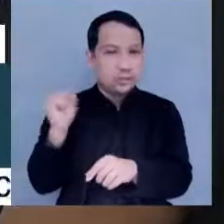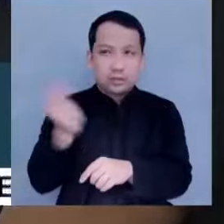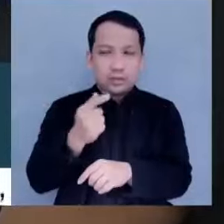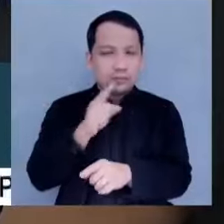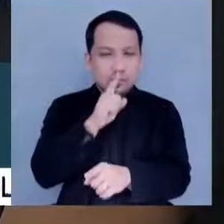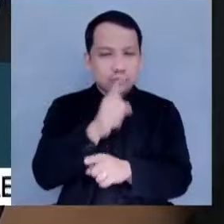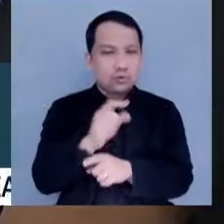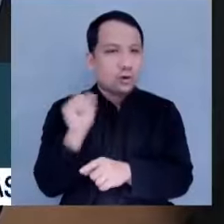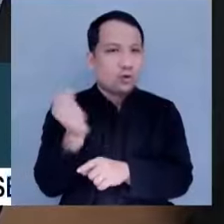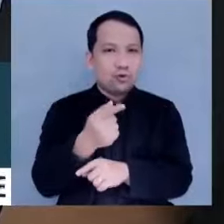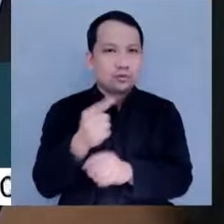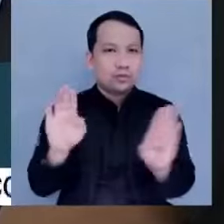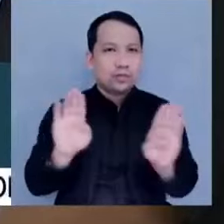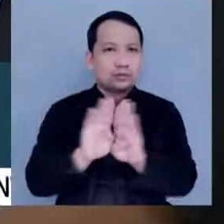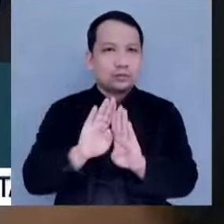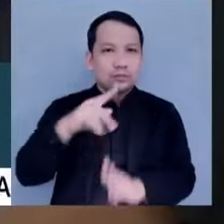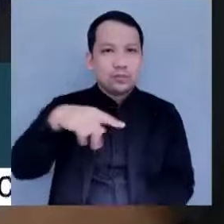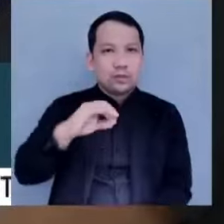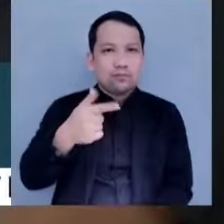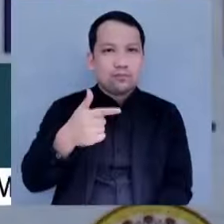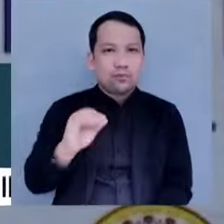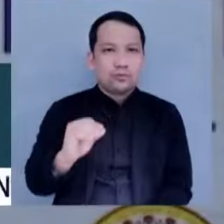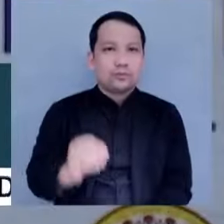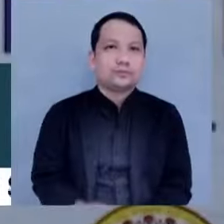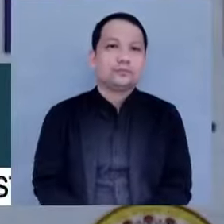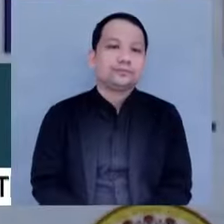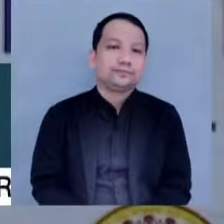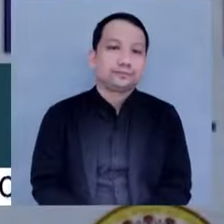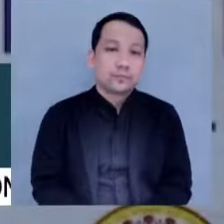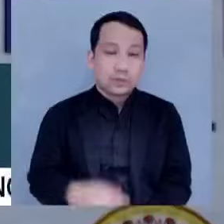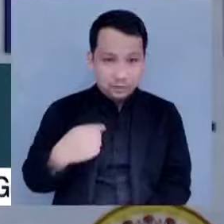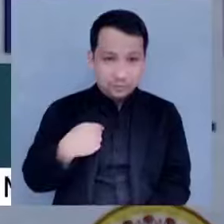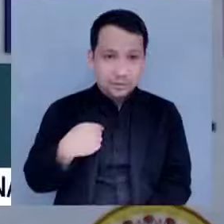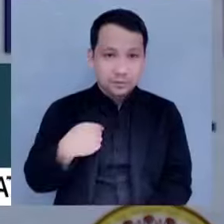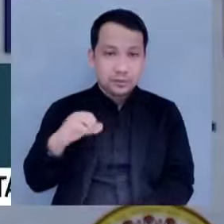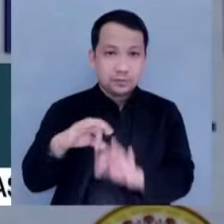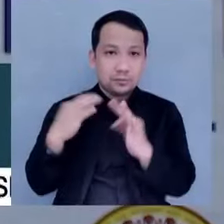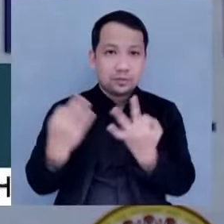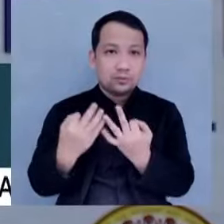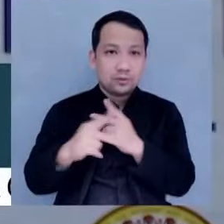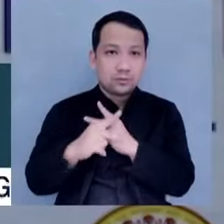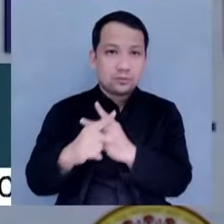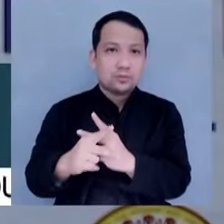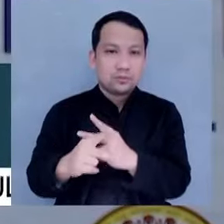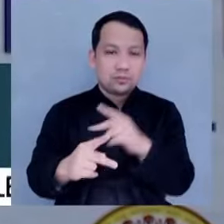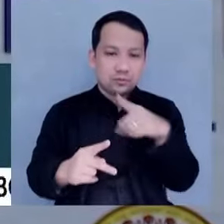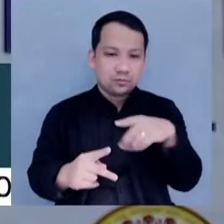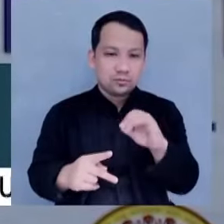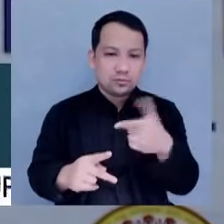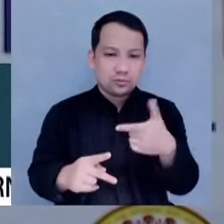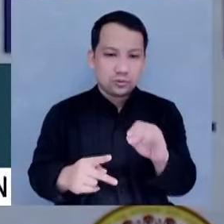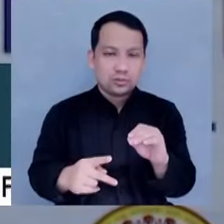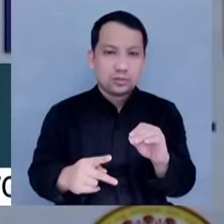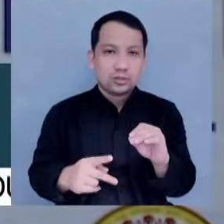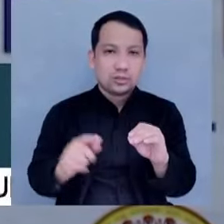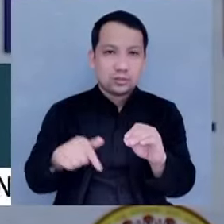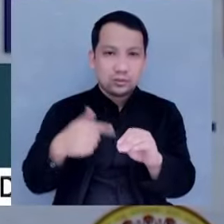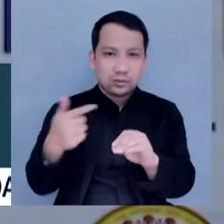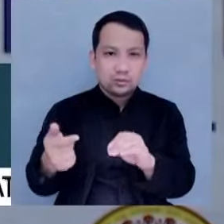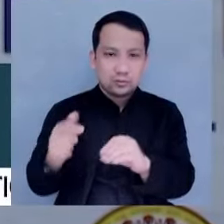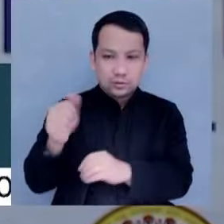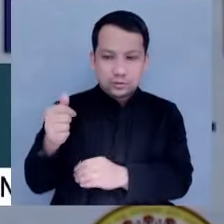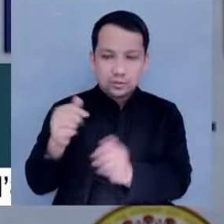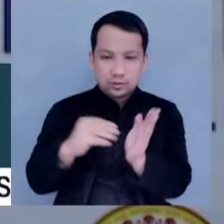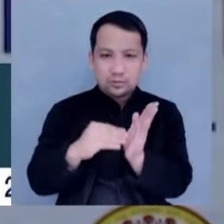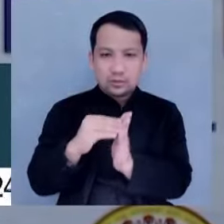closed. Remulla had repeatedly denied allegation that he and his family had been protectors of Pogos, even offering a 10 million peso reward